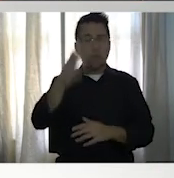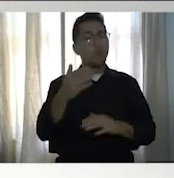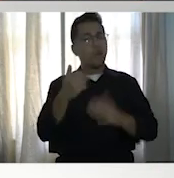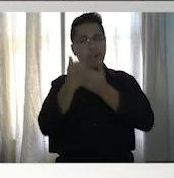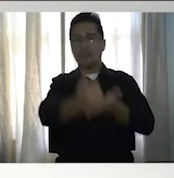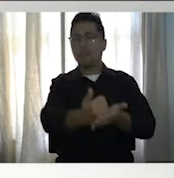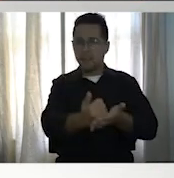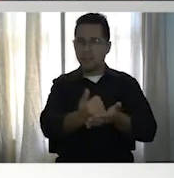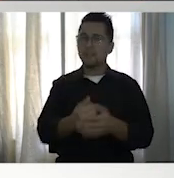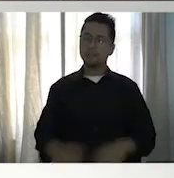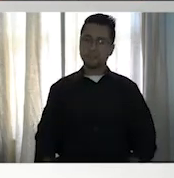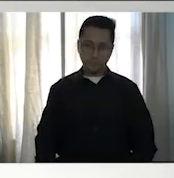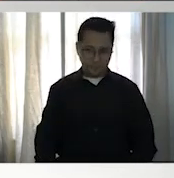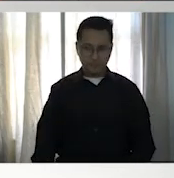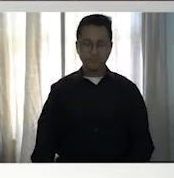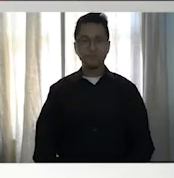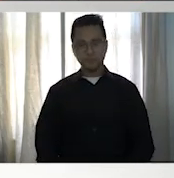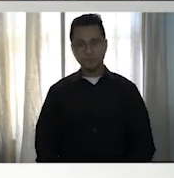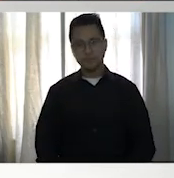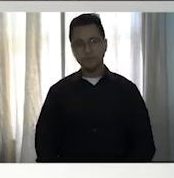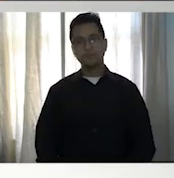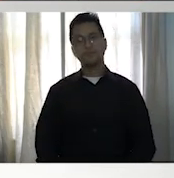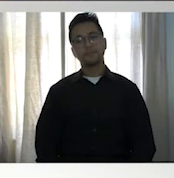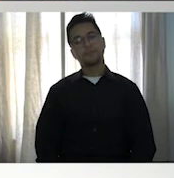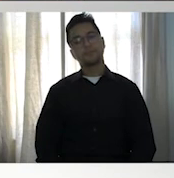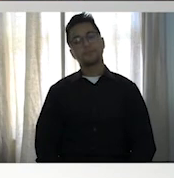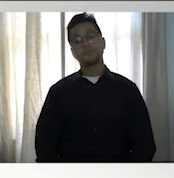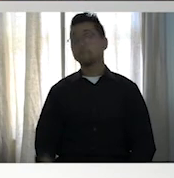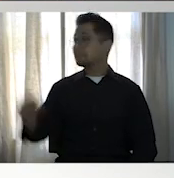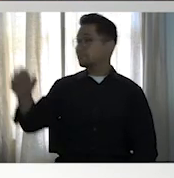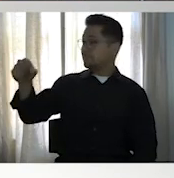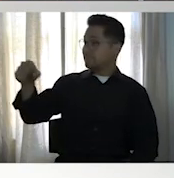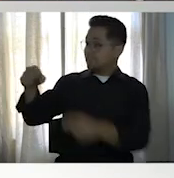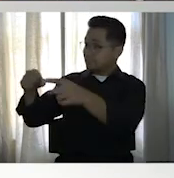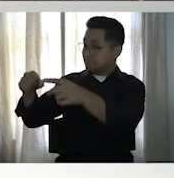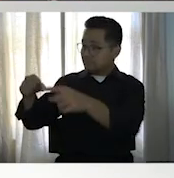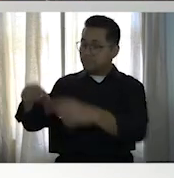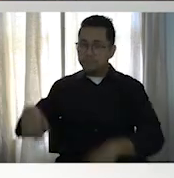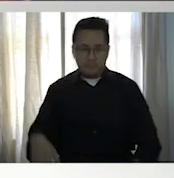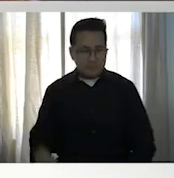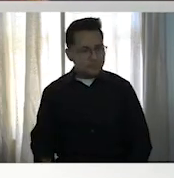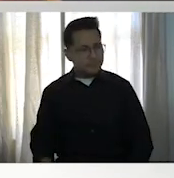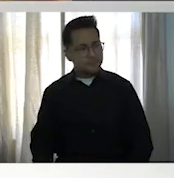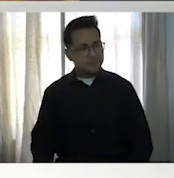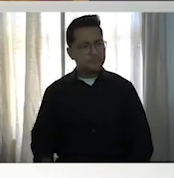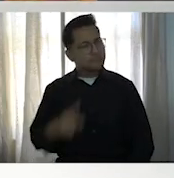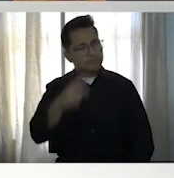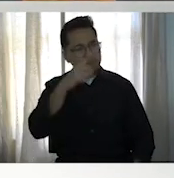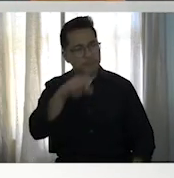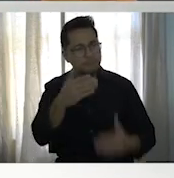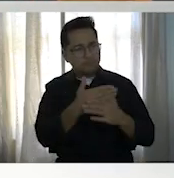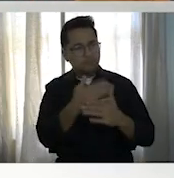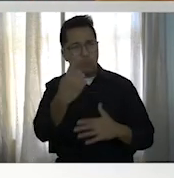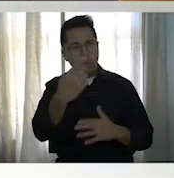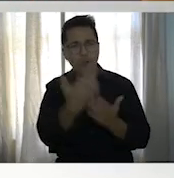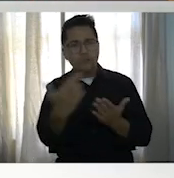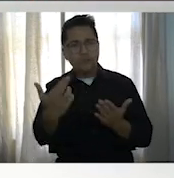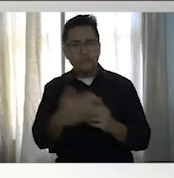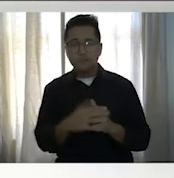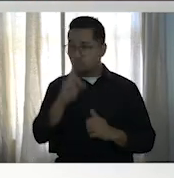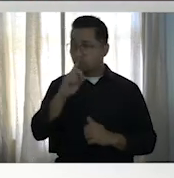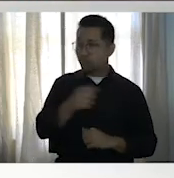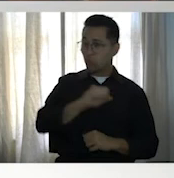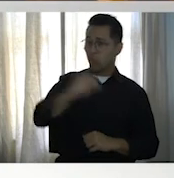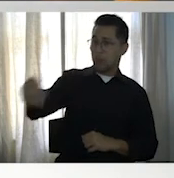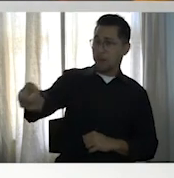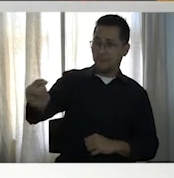difference in their ability to be social. Yes? Can I share just one resource with you? Sure. Here, I'm going to